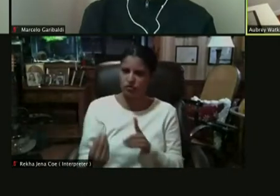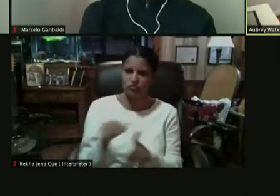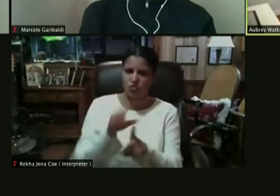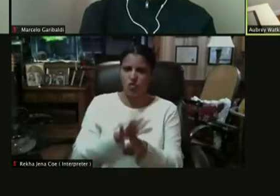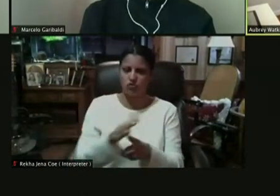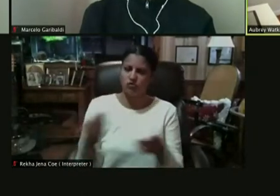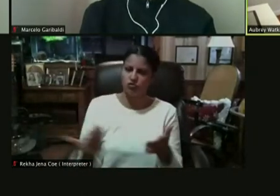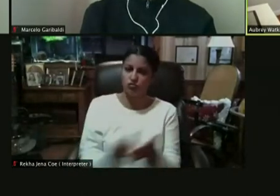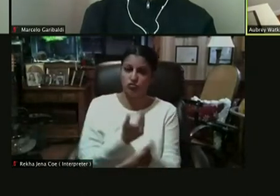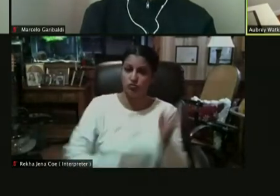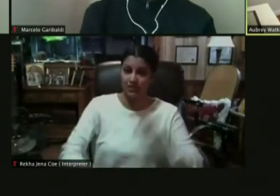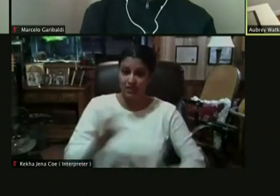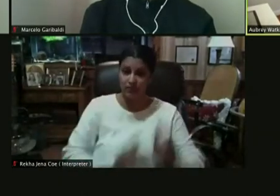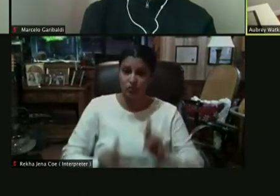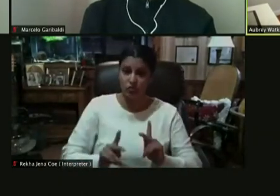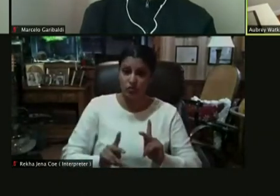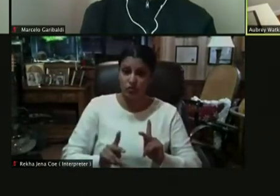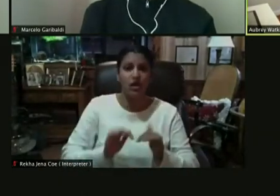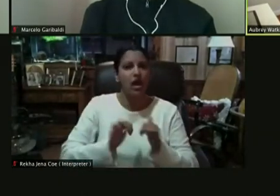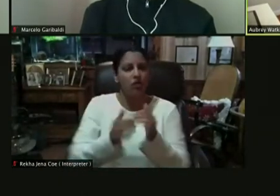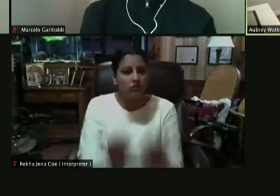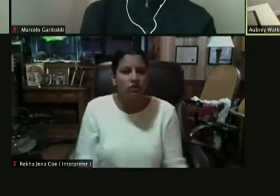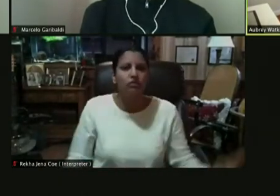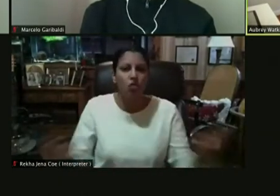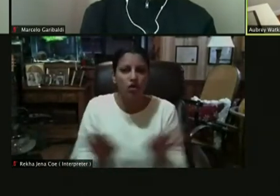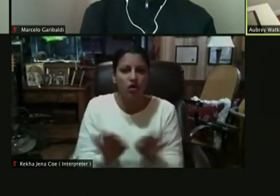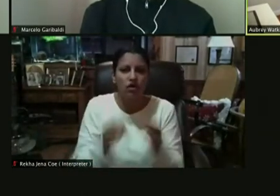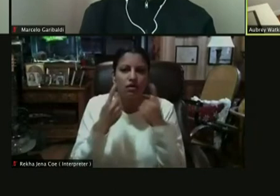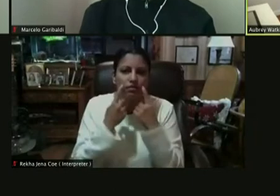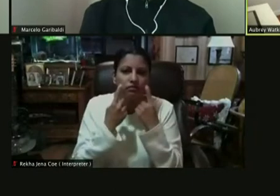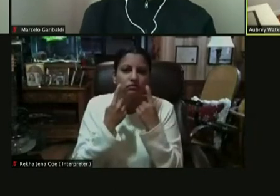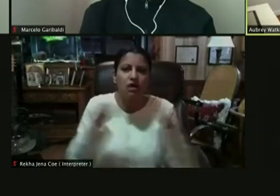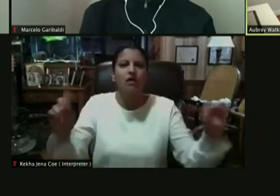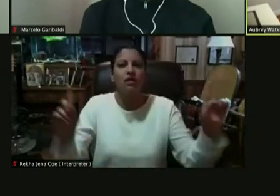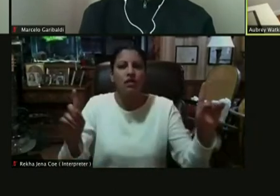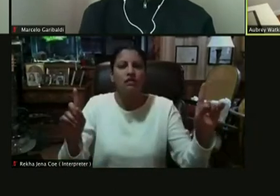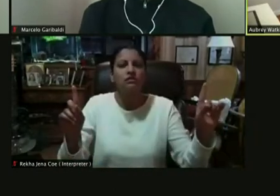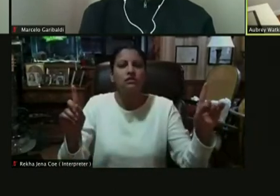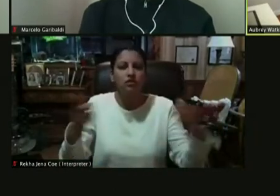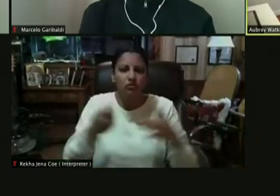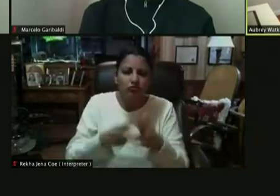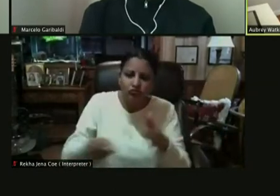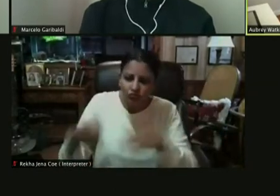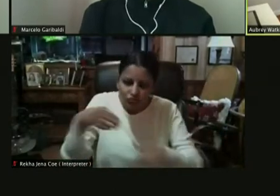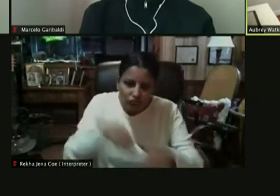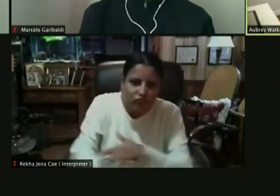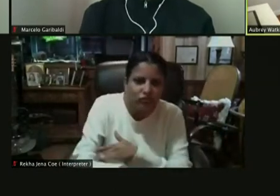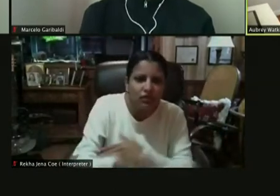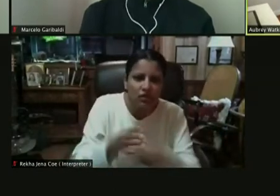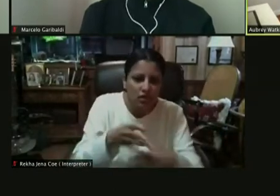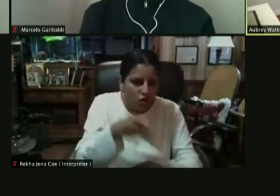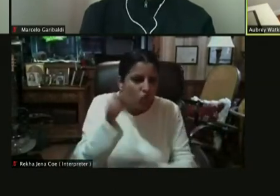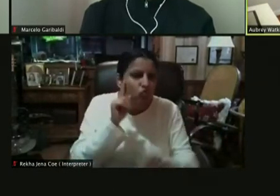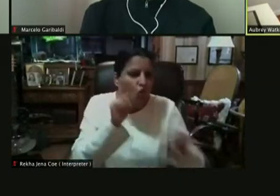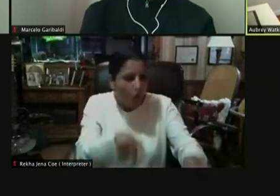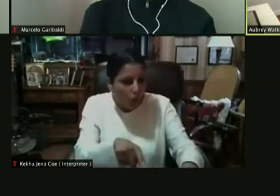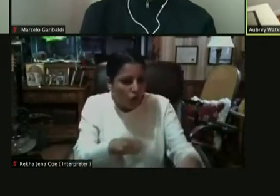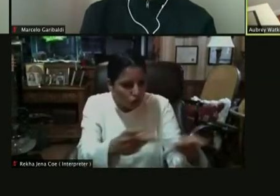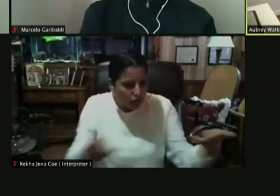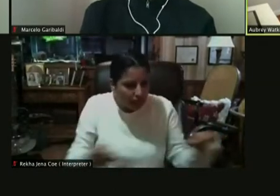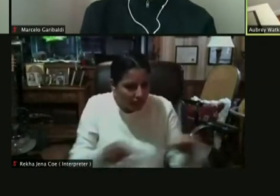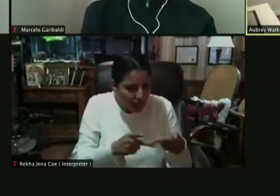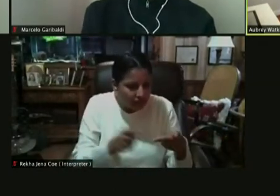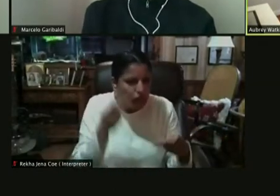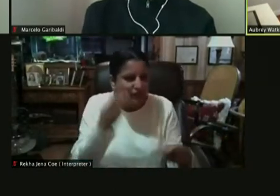is how important it is when you finally step into a place that manufactures vaccine that you can actually hold in your hand, and